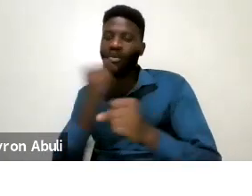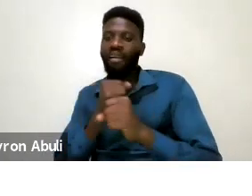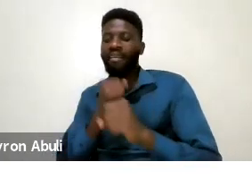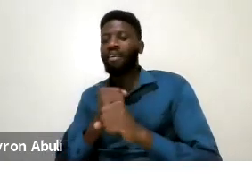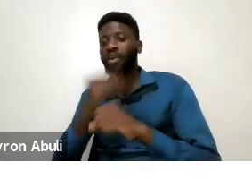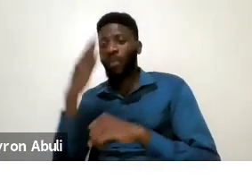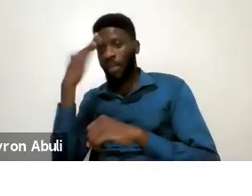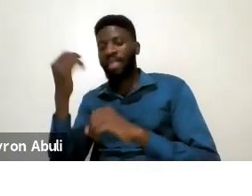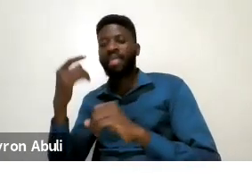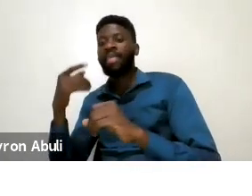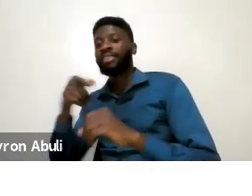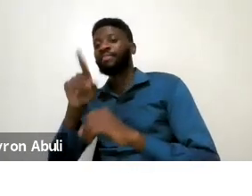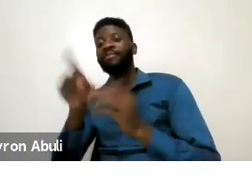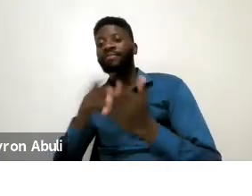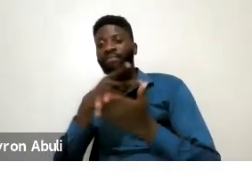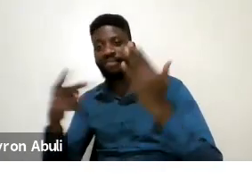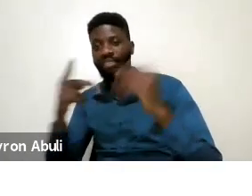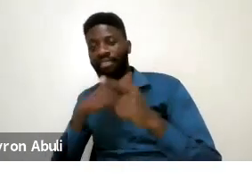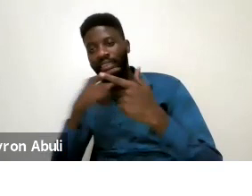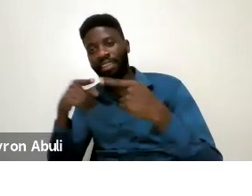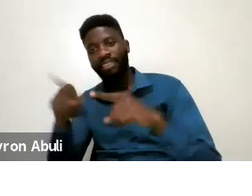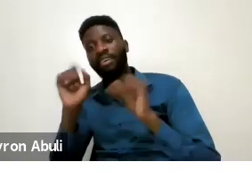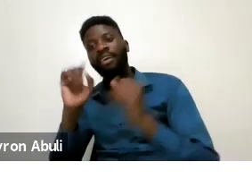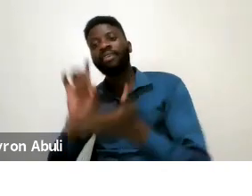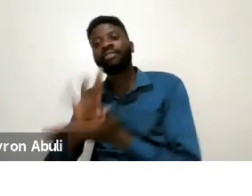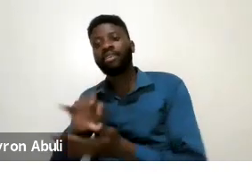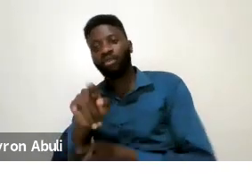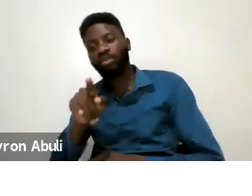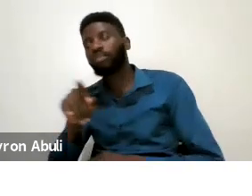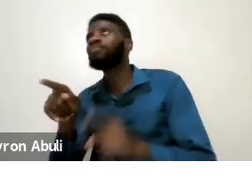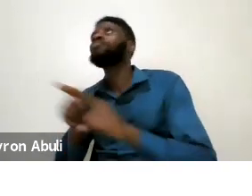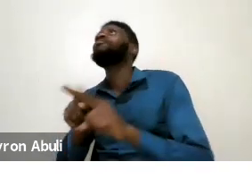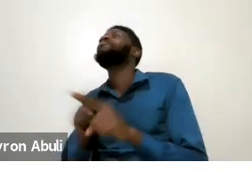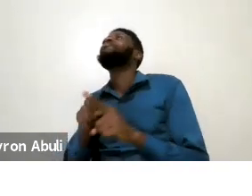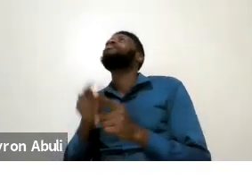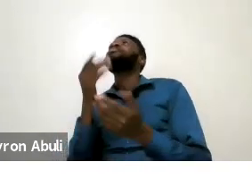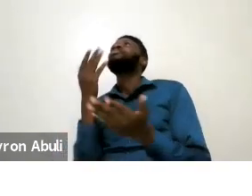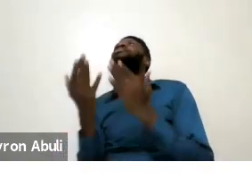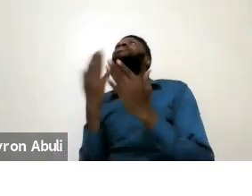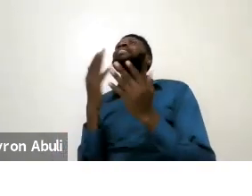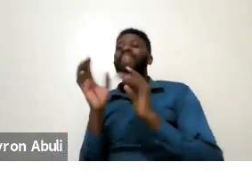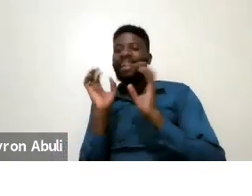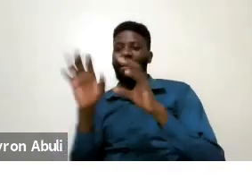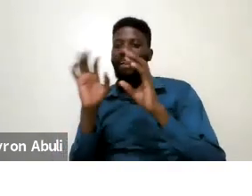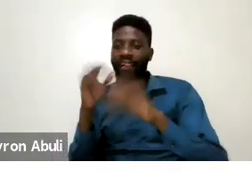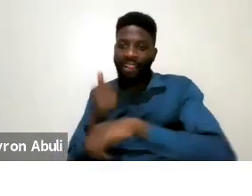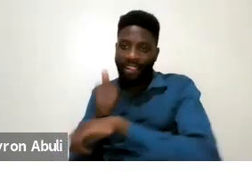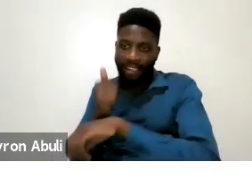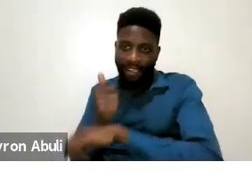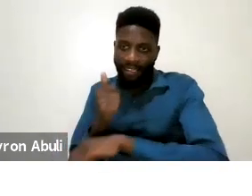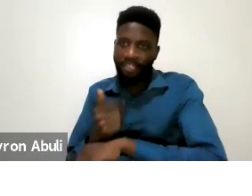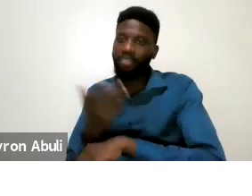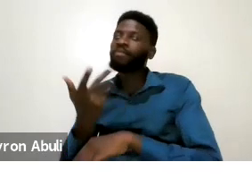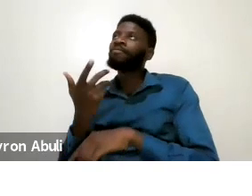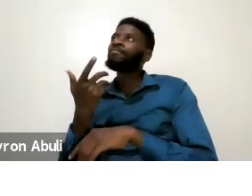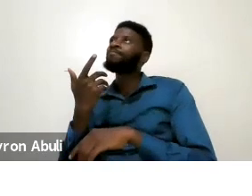are unable to do it, and then maybe they can even fire you. Being subjected to taunts and abuse that reference